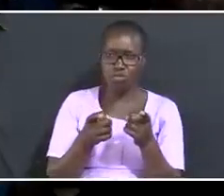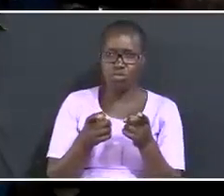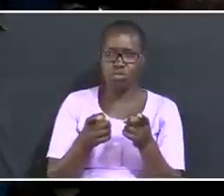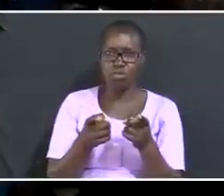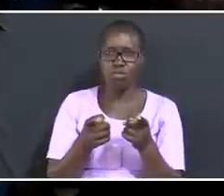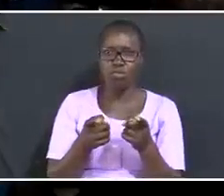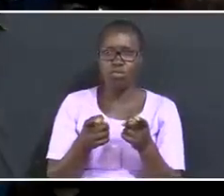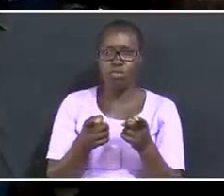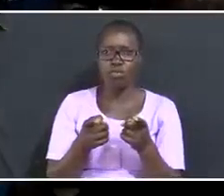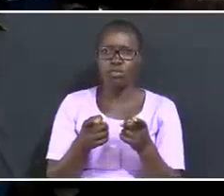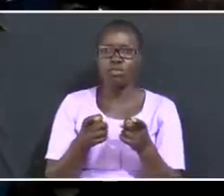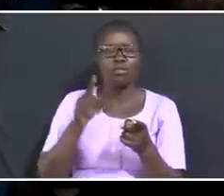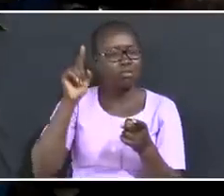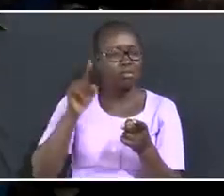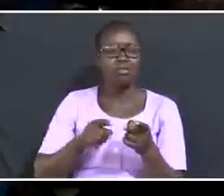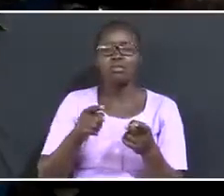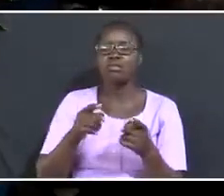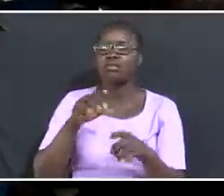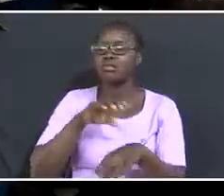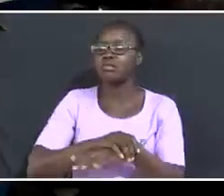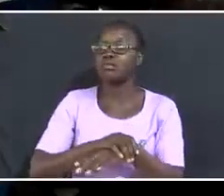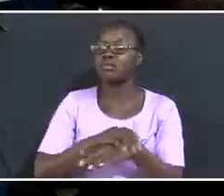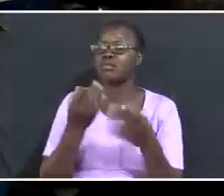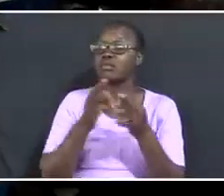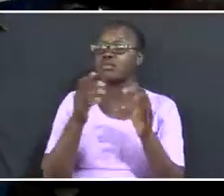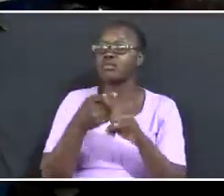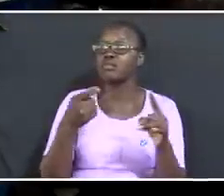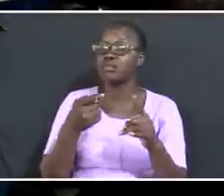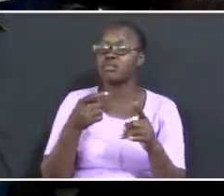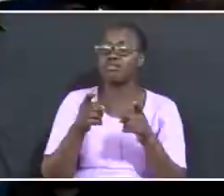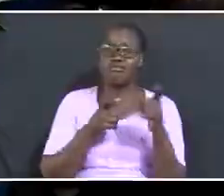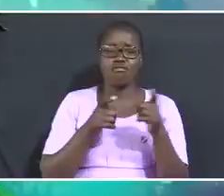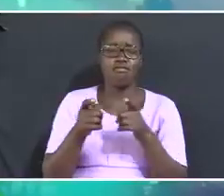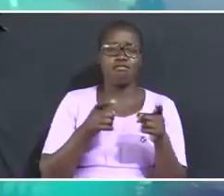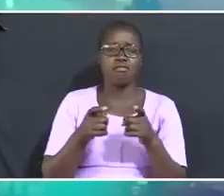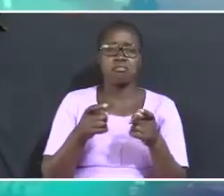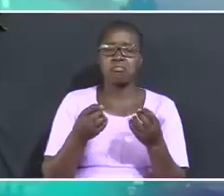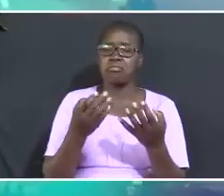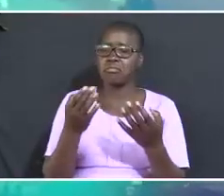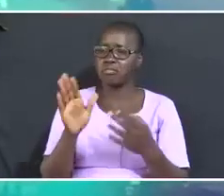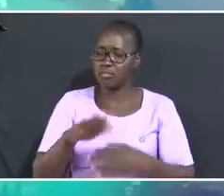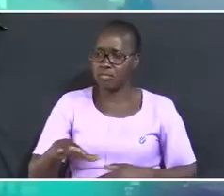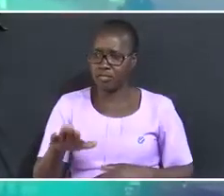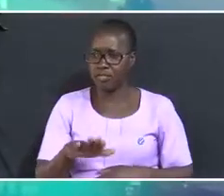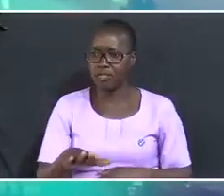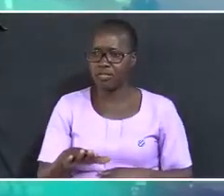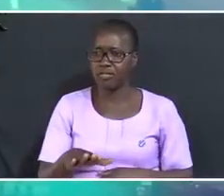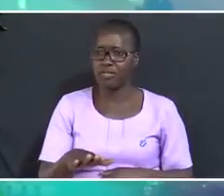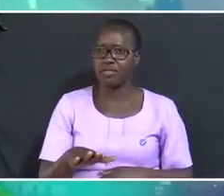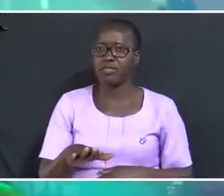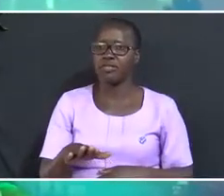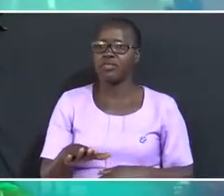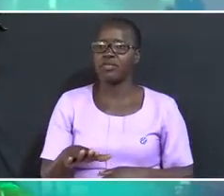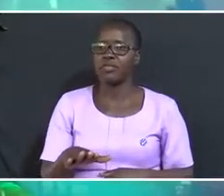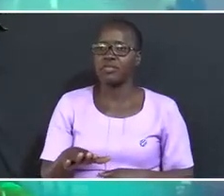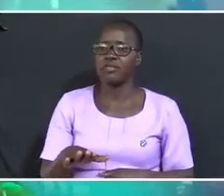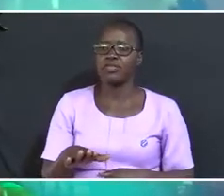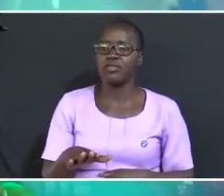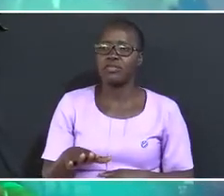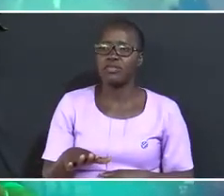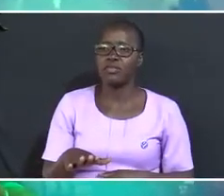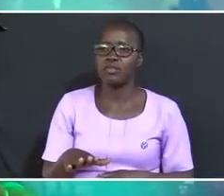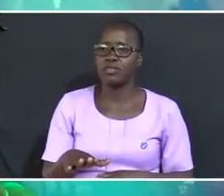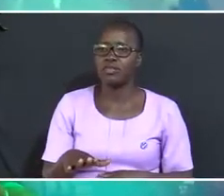I want to get freedom from these restrictions. Maybe parameters, that wall